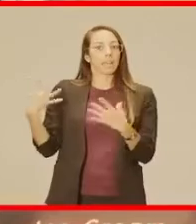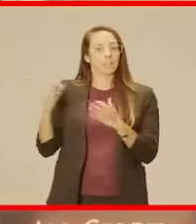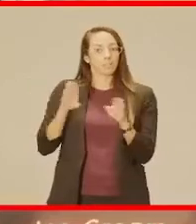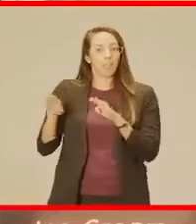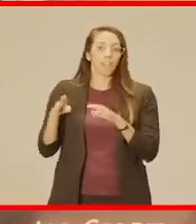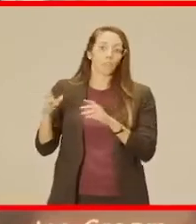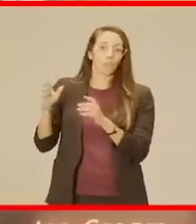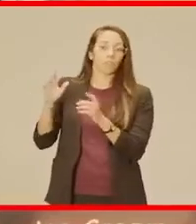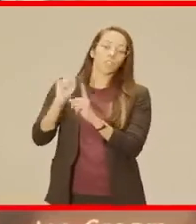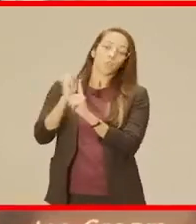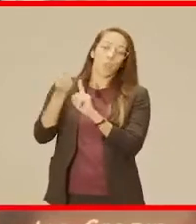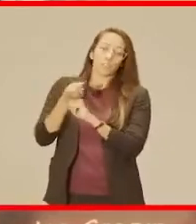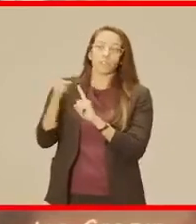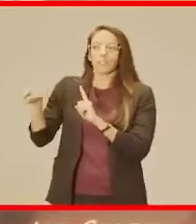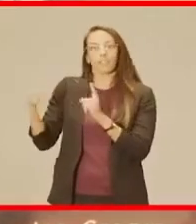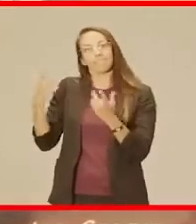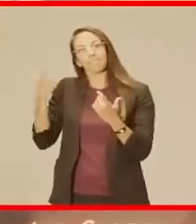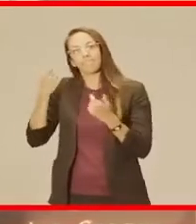And